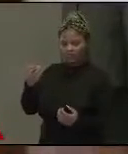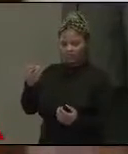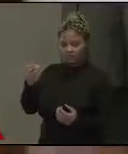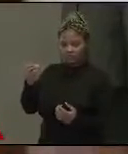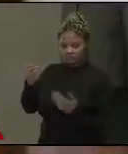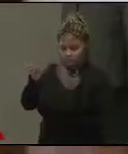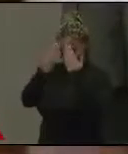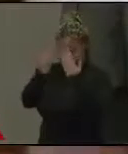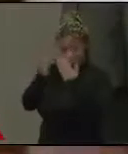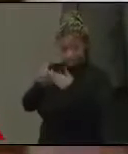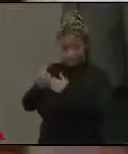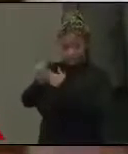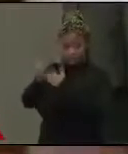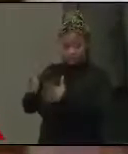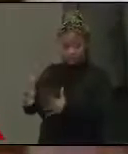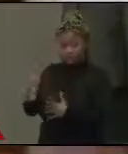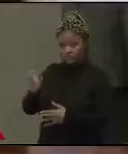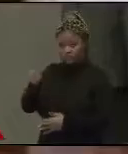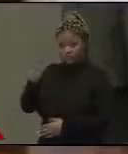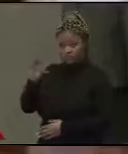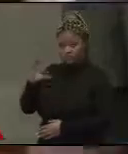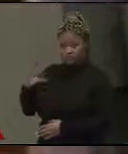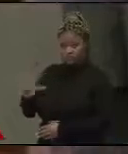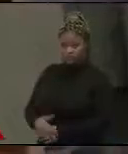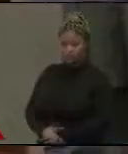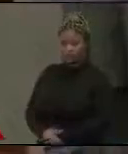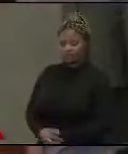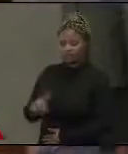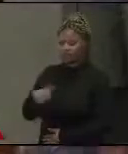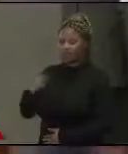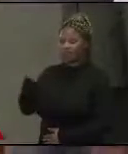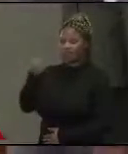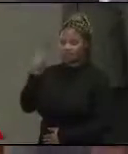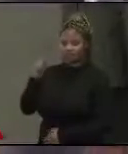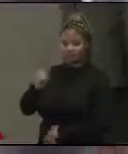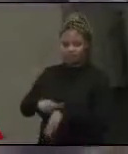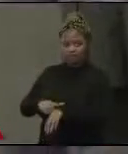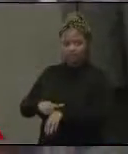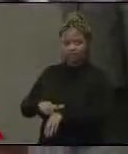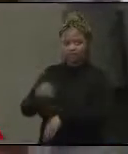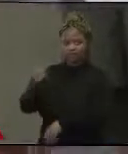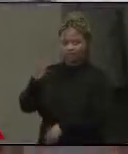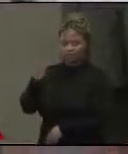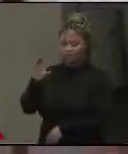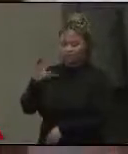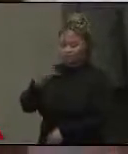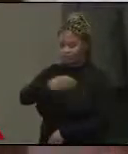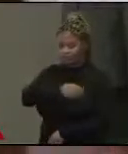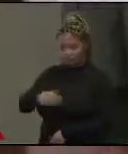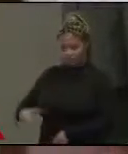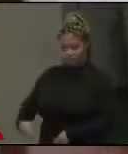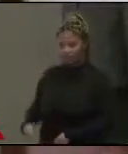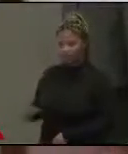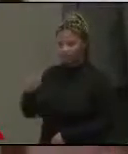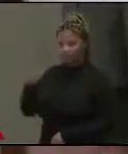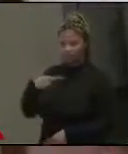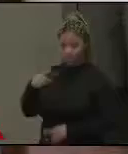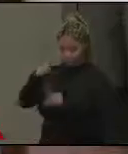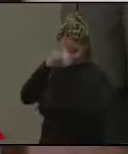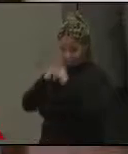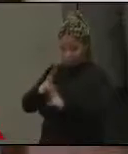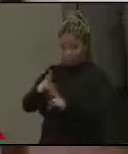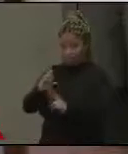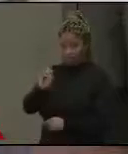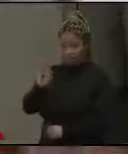SRC leadership. So I was once an SRC president, so I really respect that space.